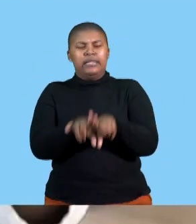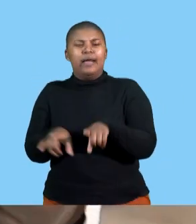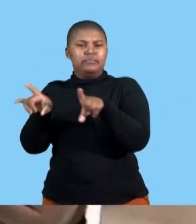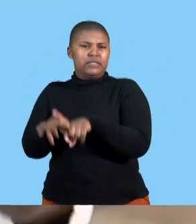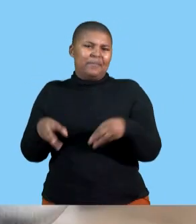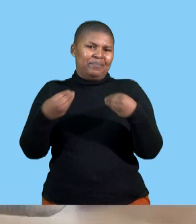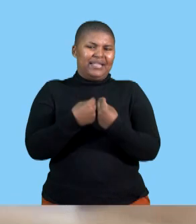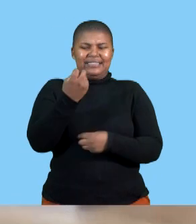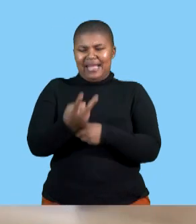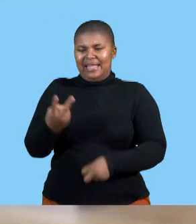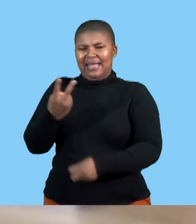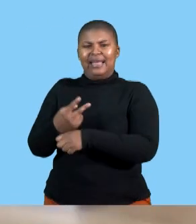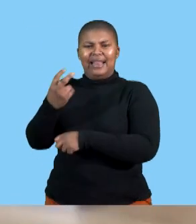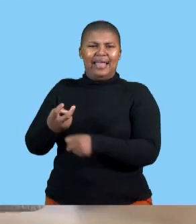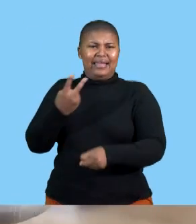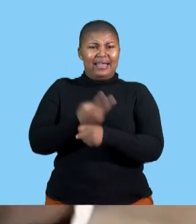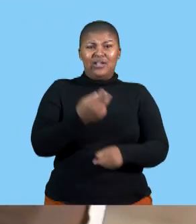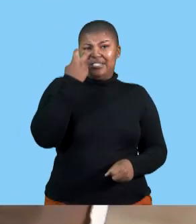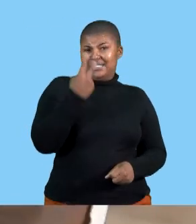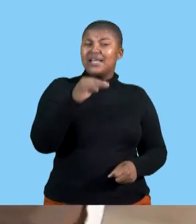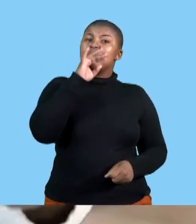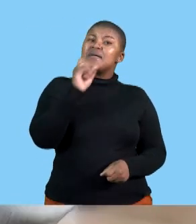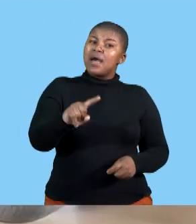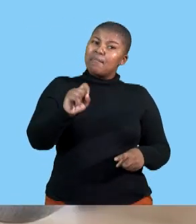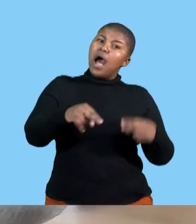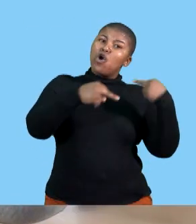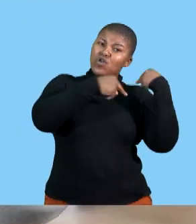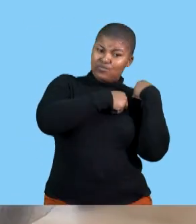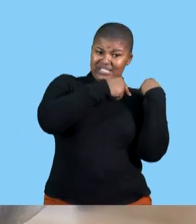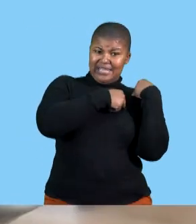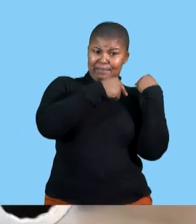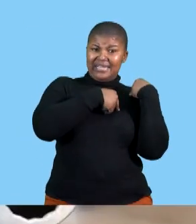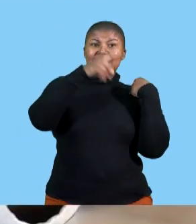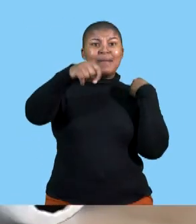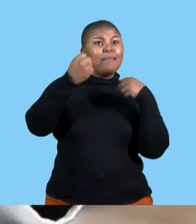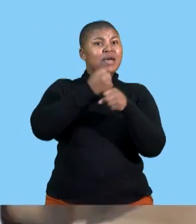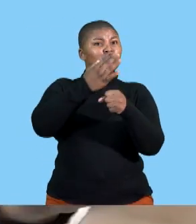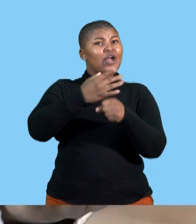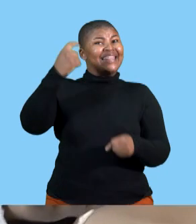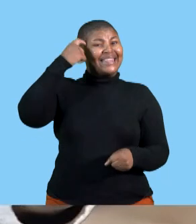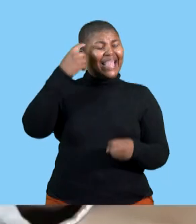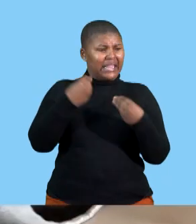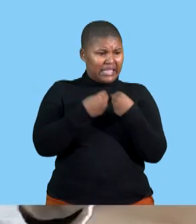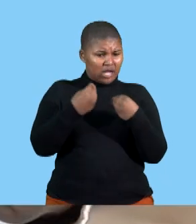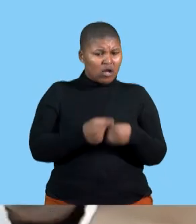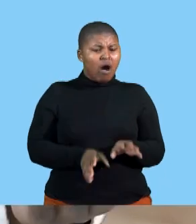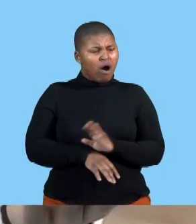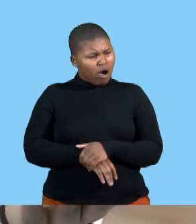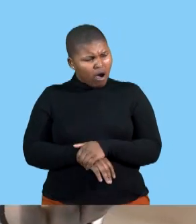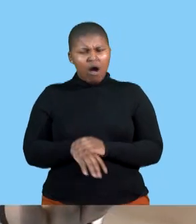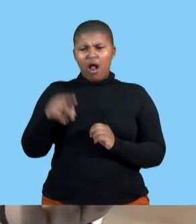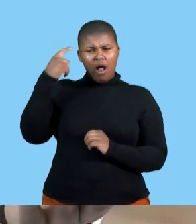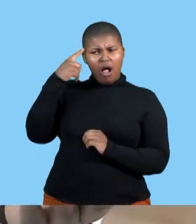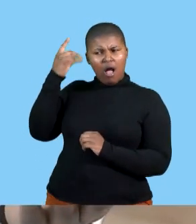and over again. So it is now your responsibility now to think of ideas that are varied, but yet